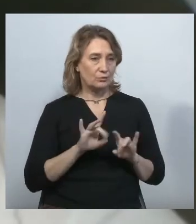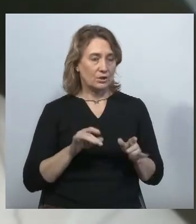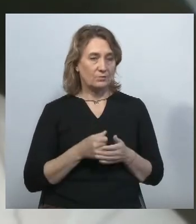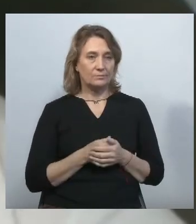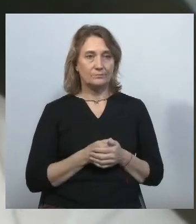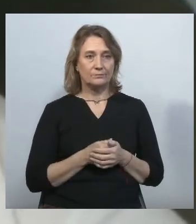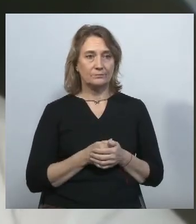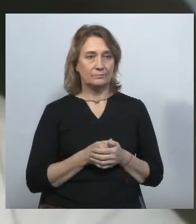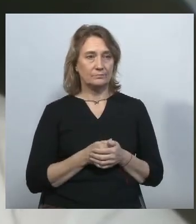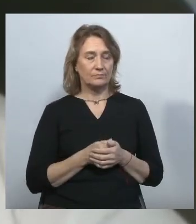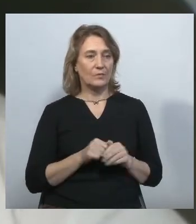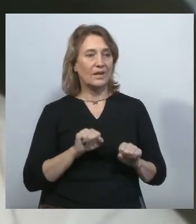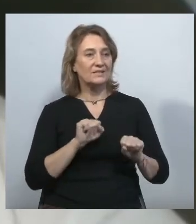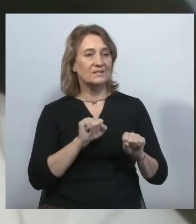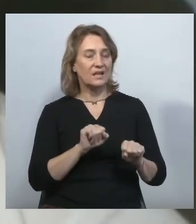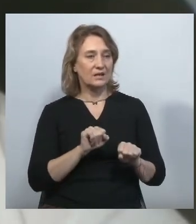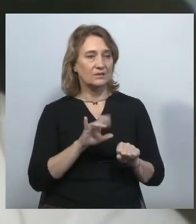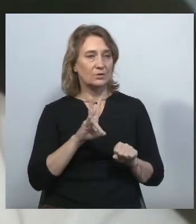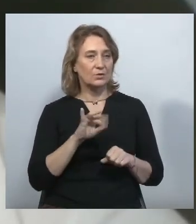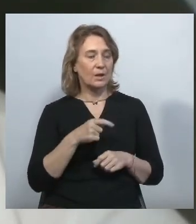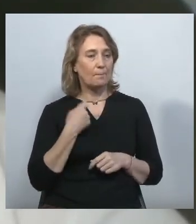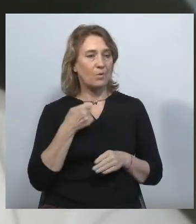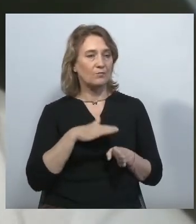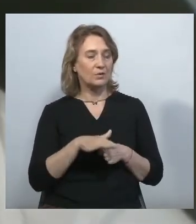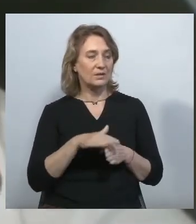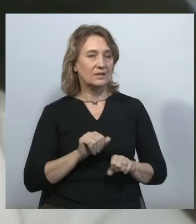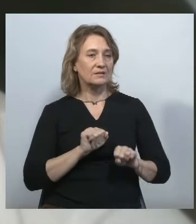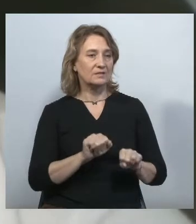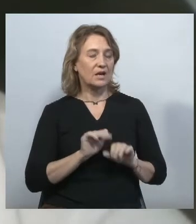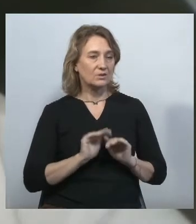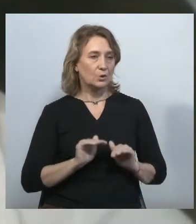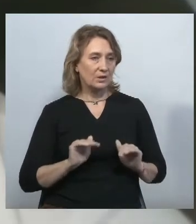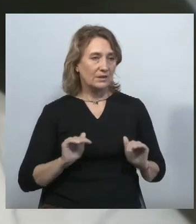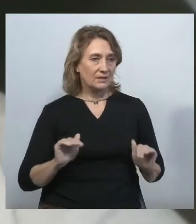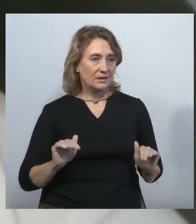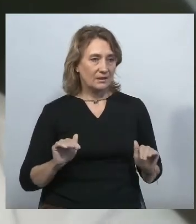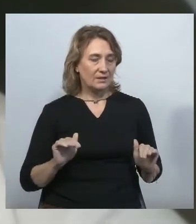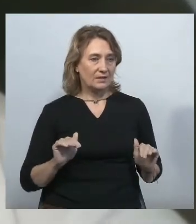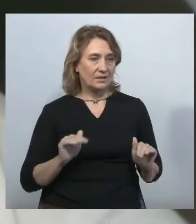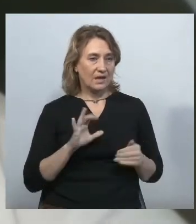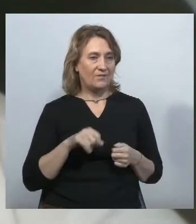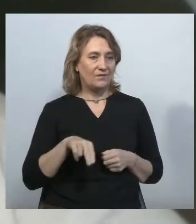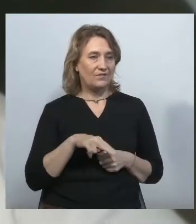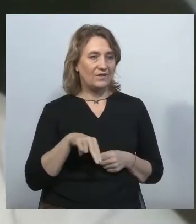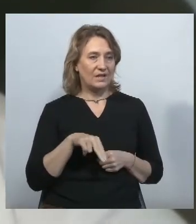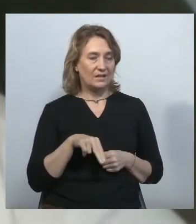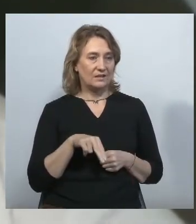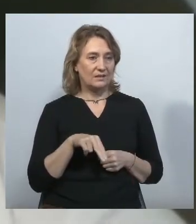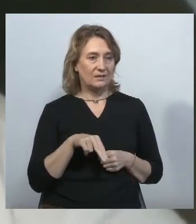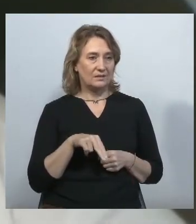standards. There are a lot of issues related to defense of protection of children